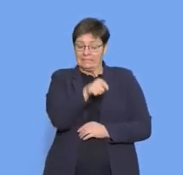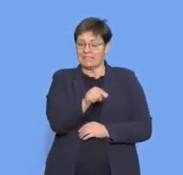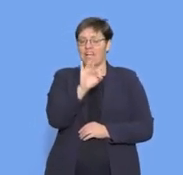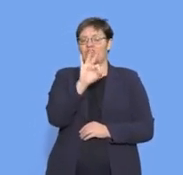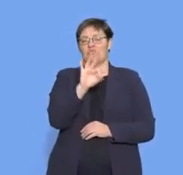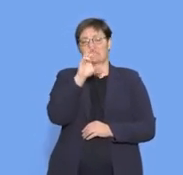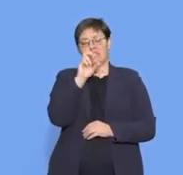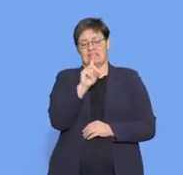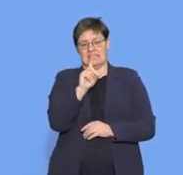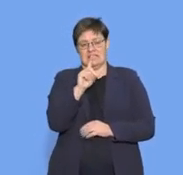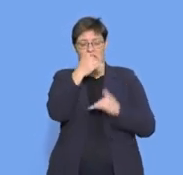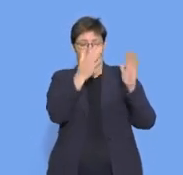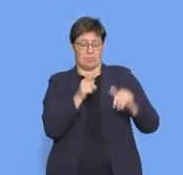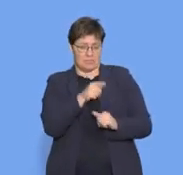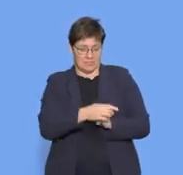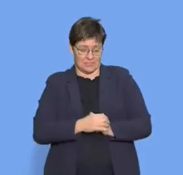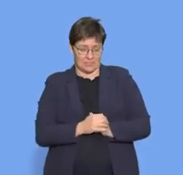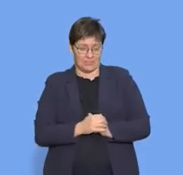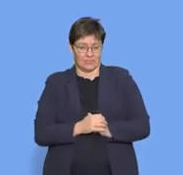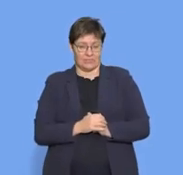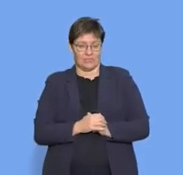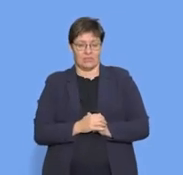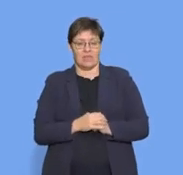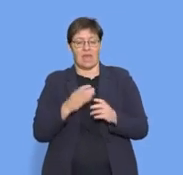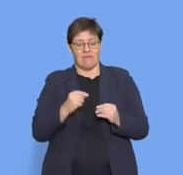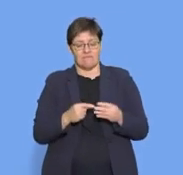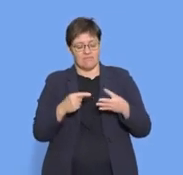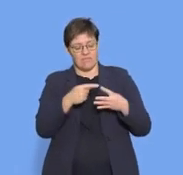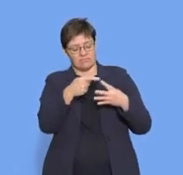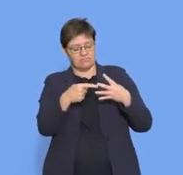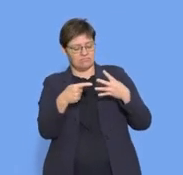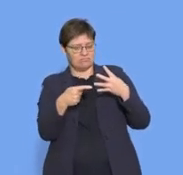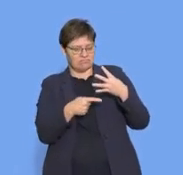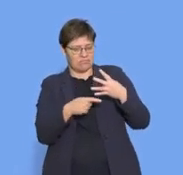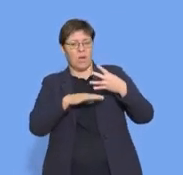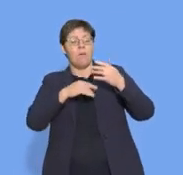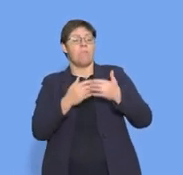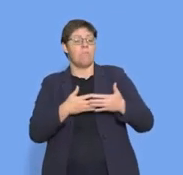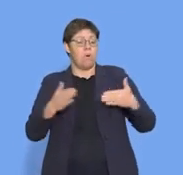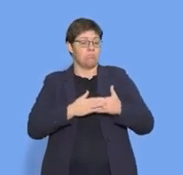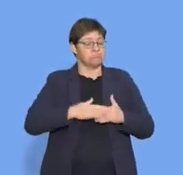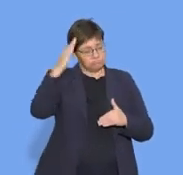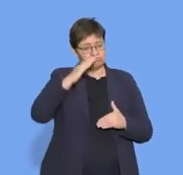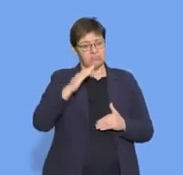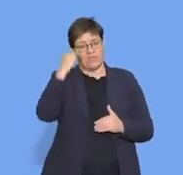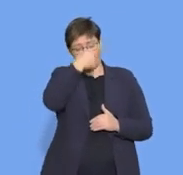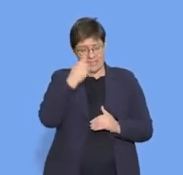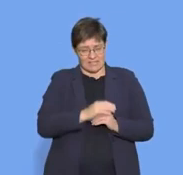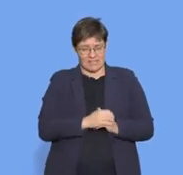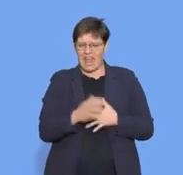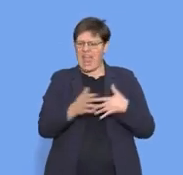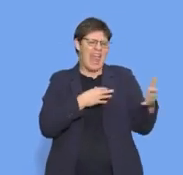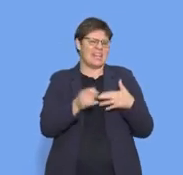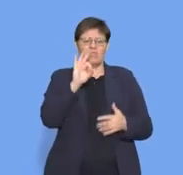a polyhedron is a three-dimensional shape that has 4 or more faces. So essentially, it's any type